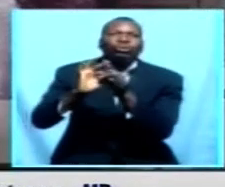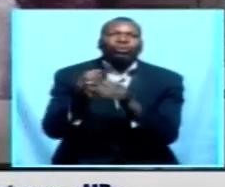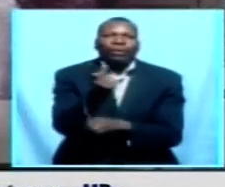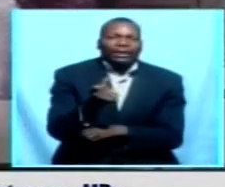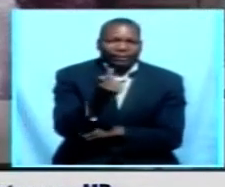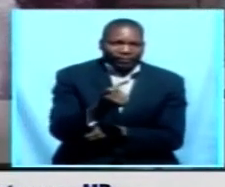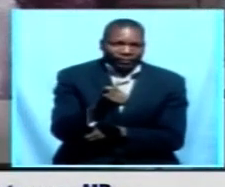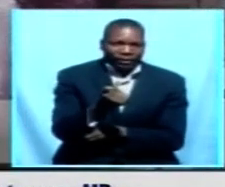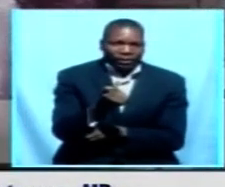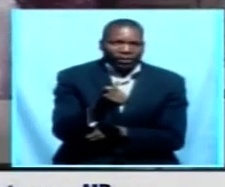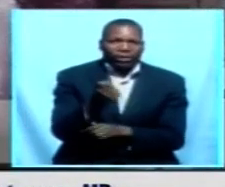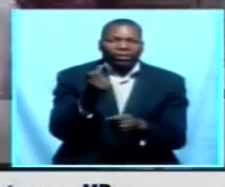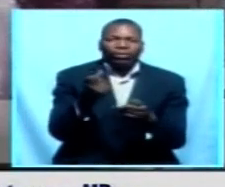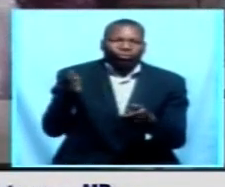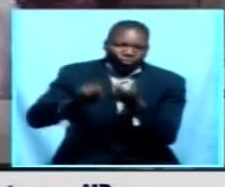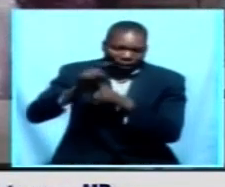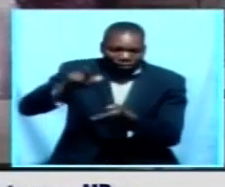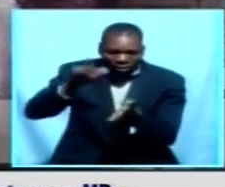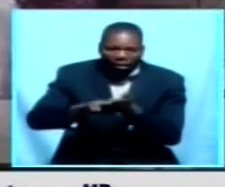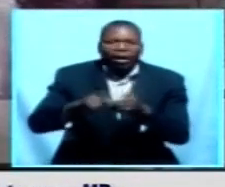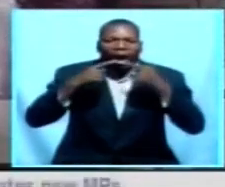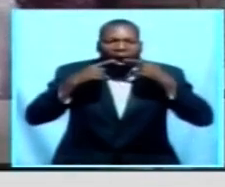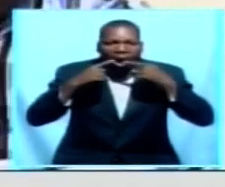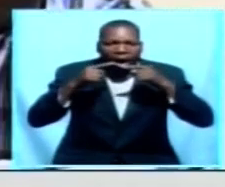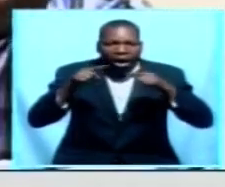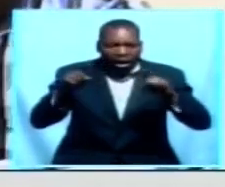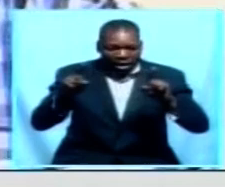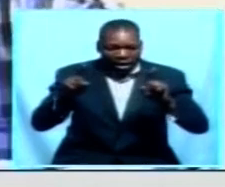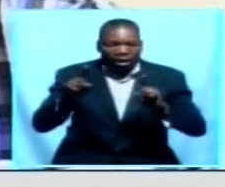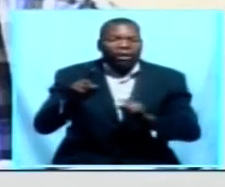at a media briefing in Lusaka today.